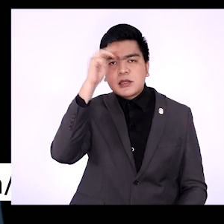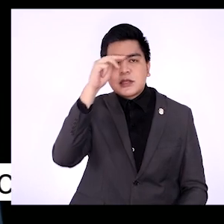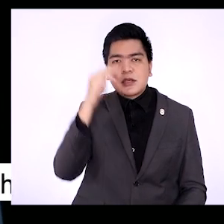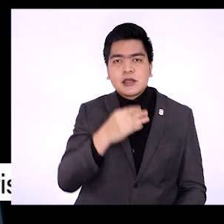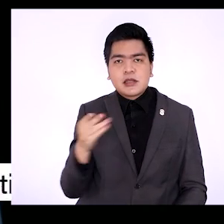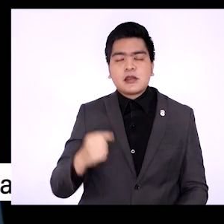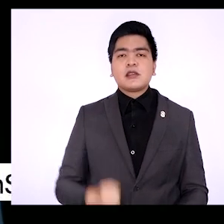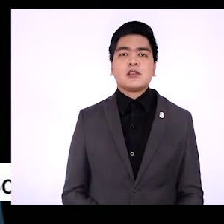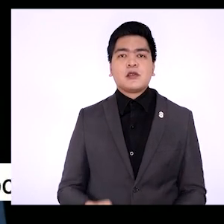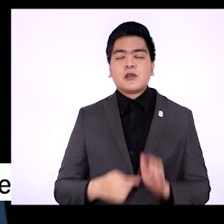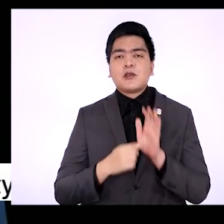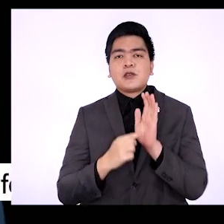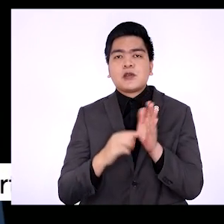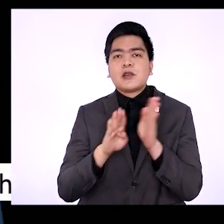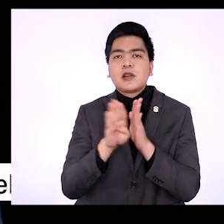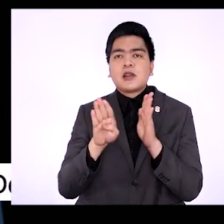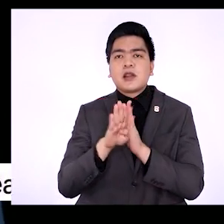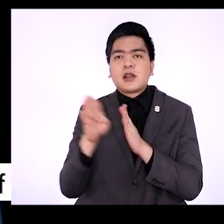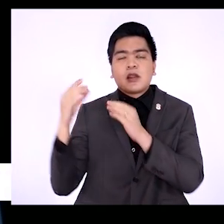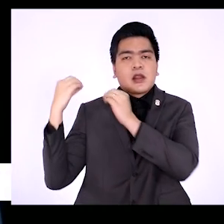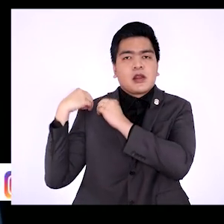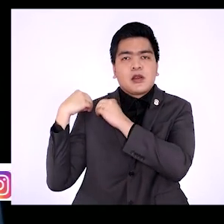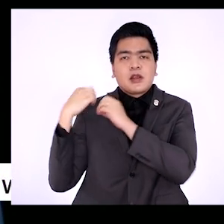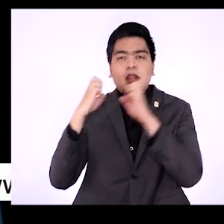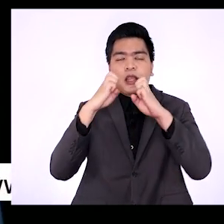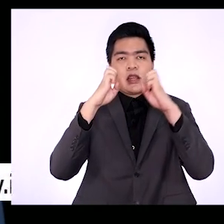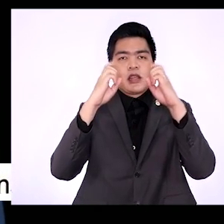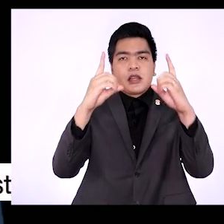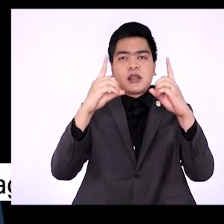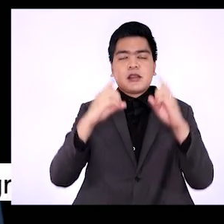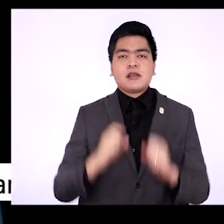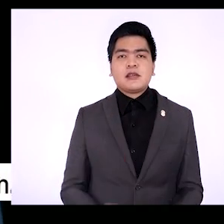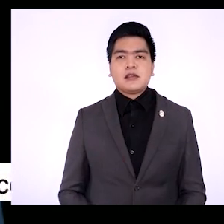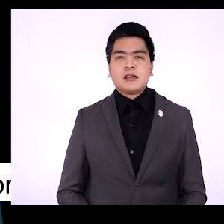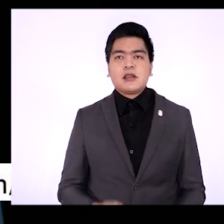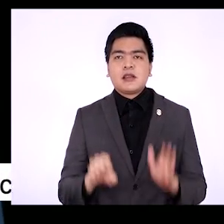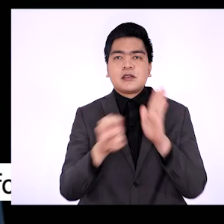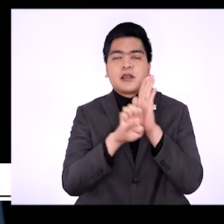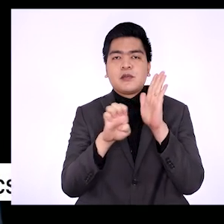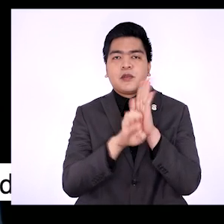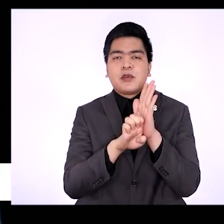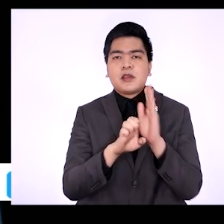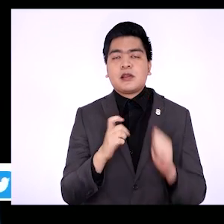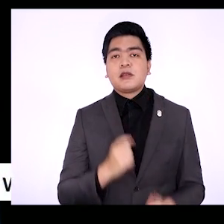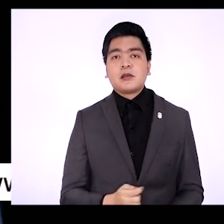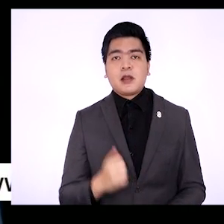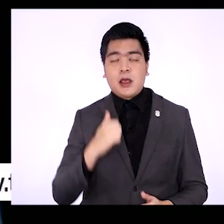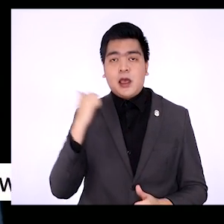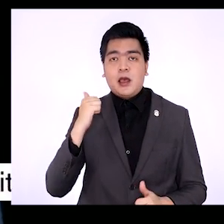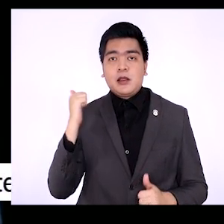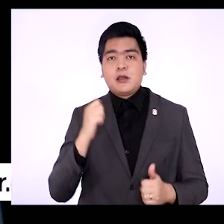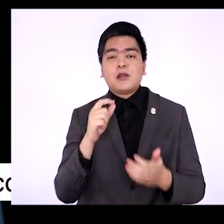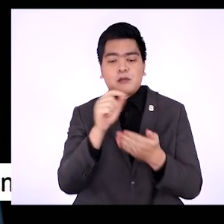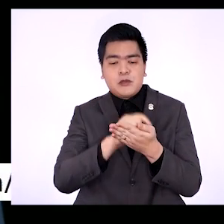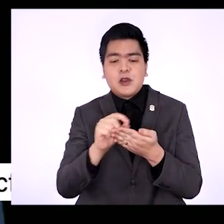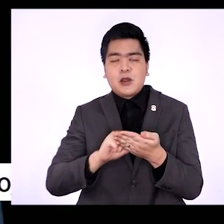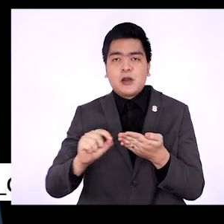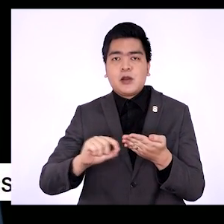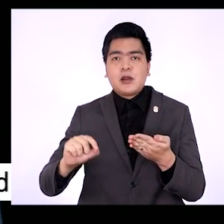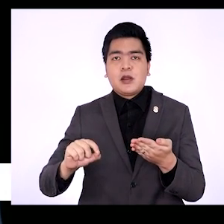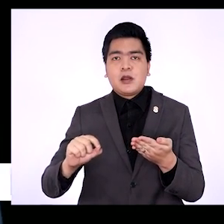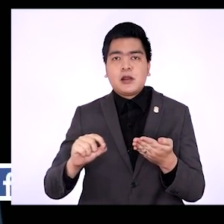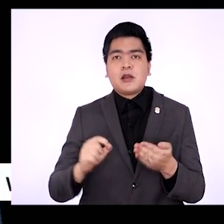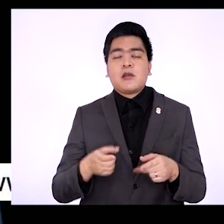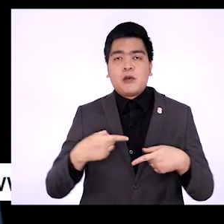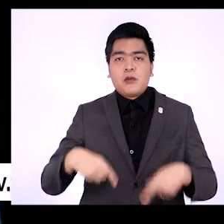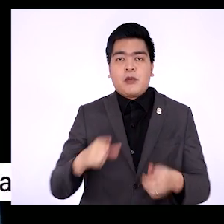which will greatly increase our obligations in our education. For example, some brethren even take notes during